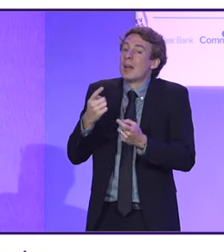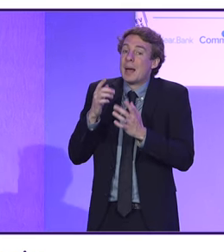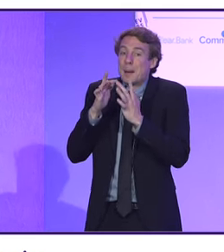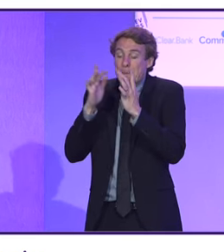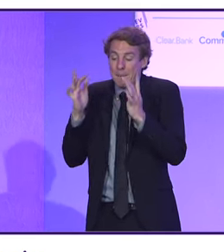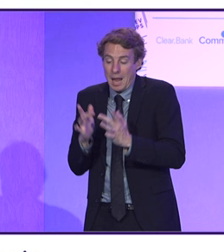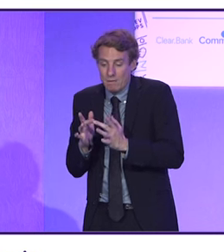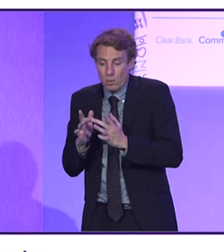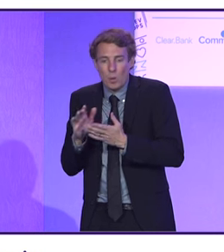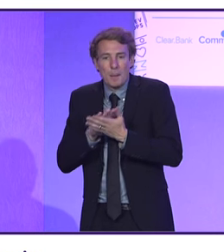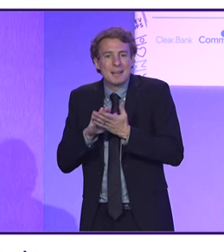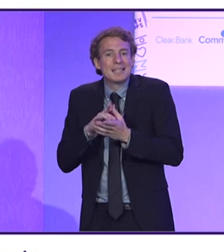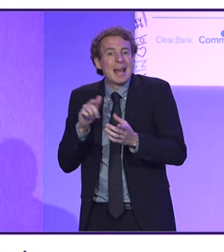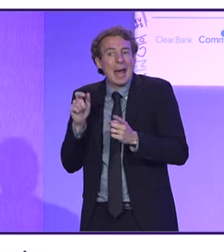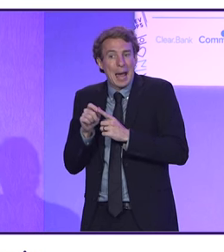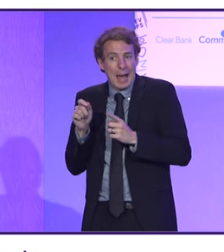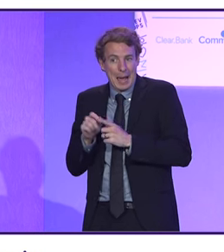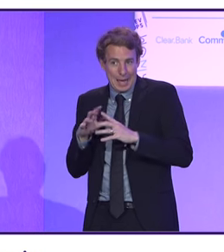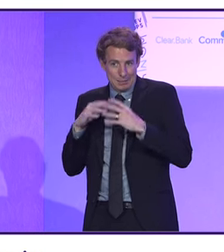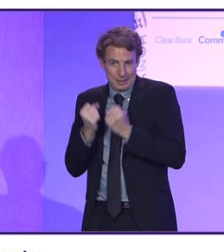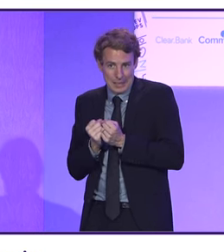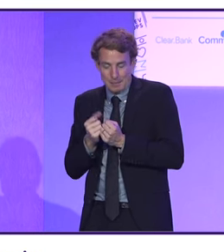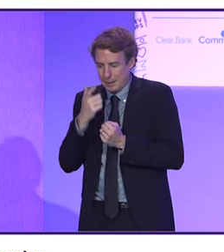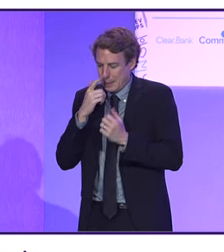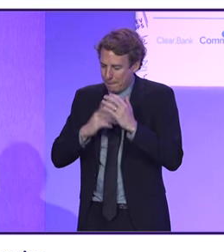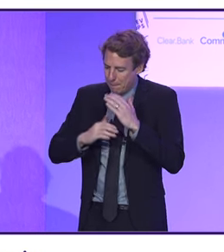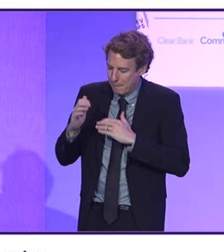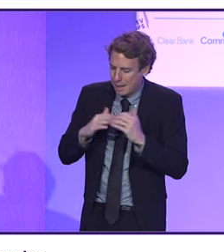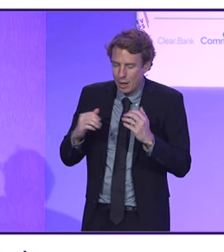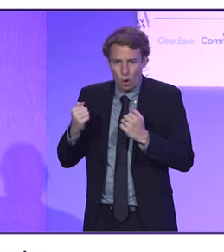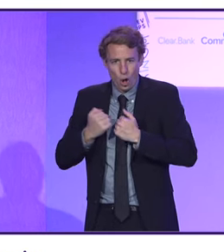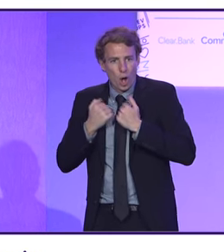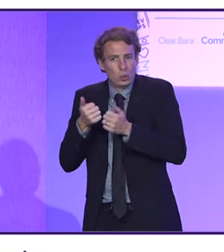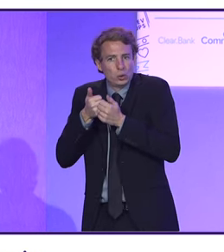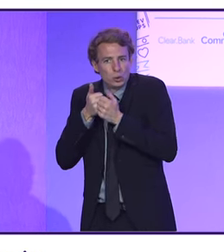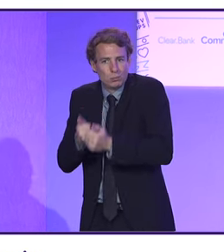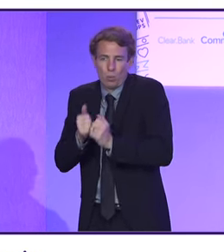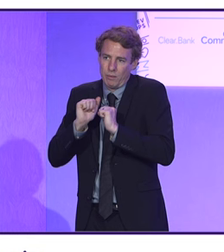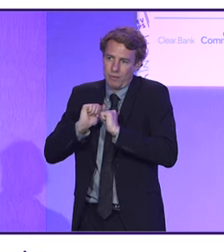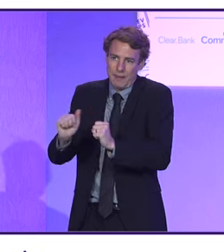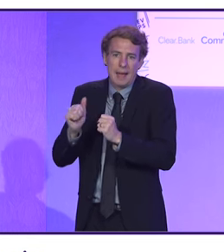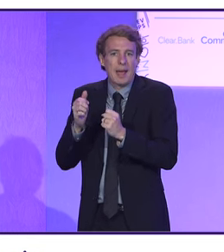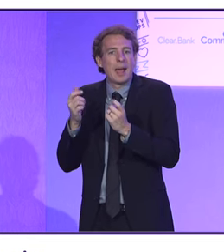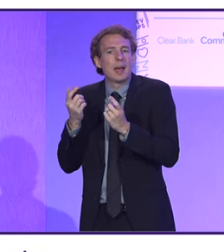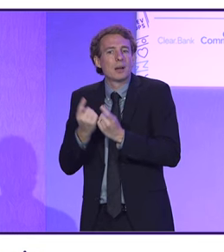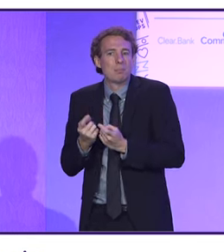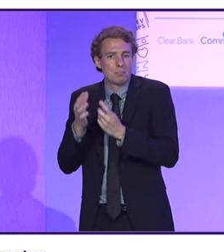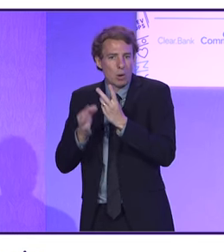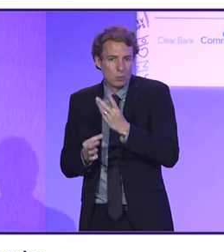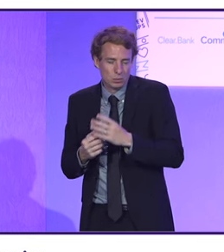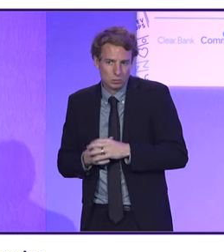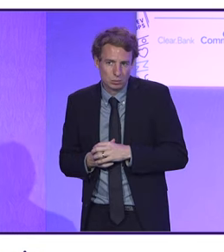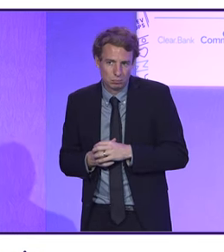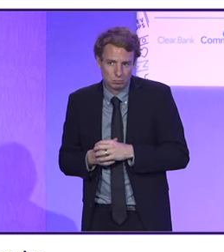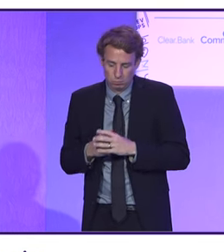build, deploy, own, and support their components. This is a build it, you run it situation for the application